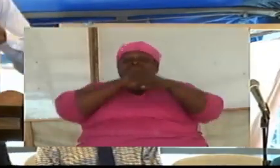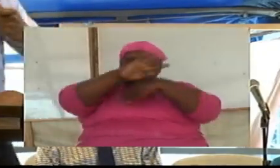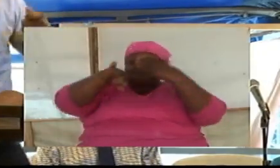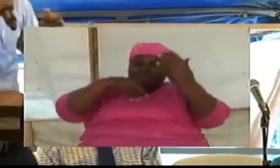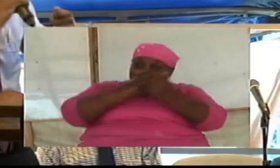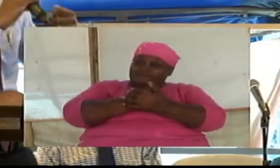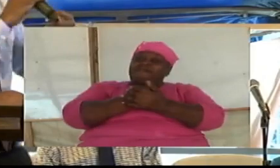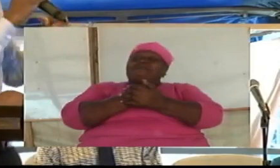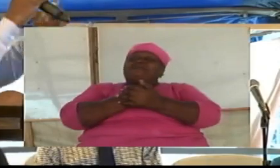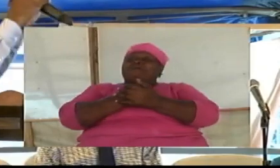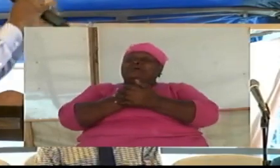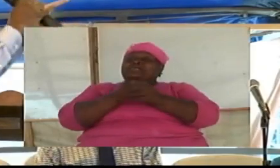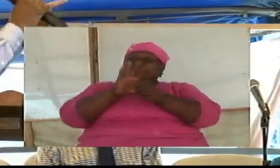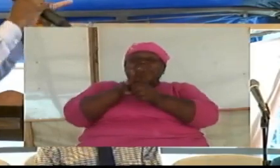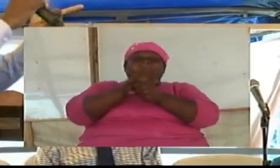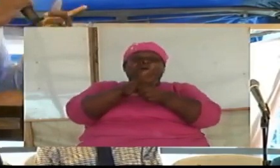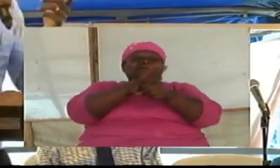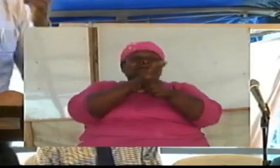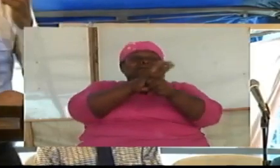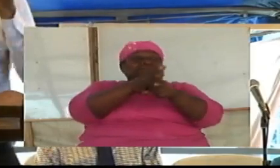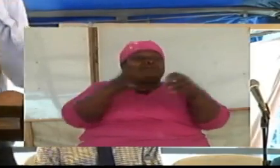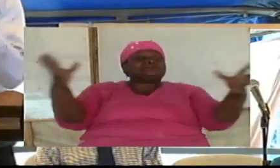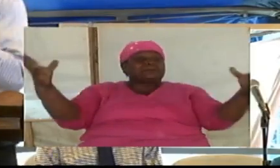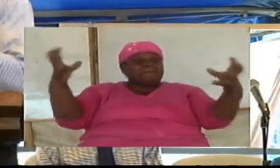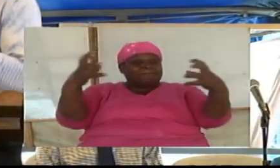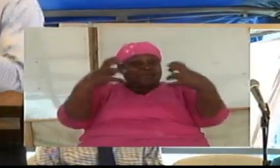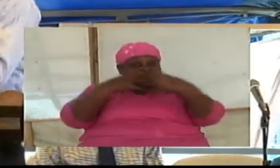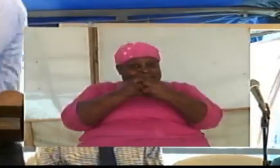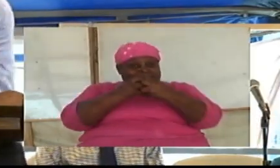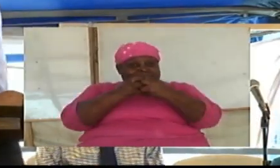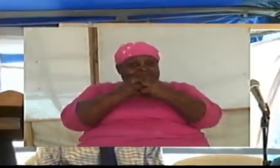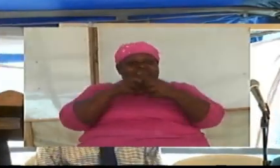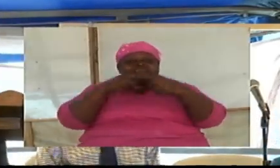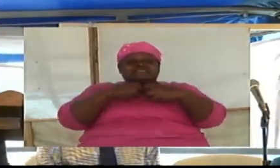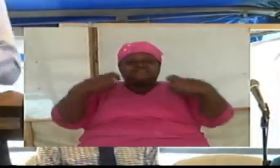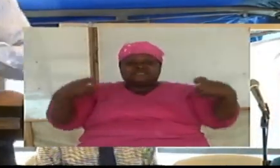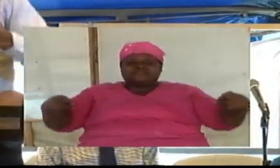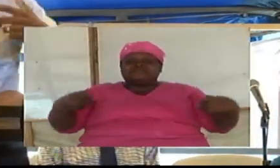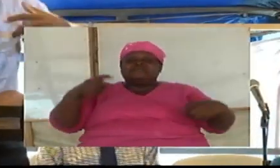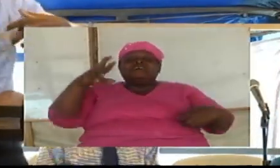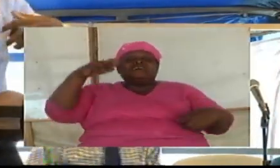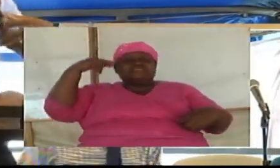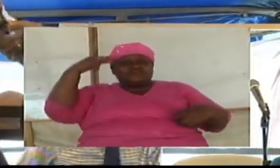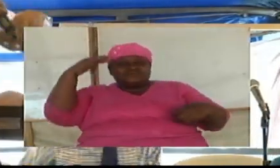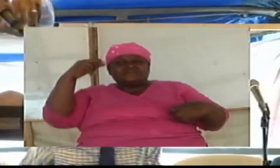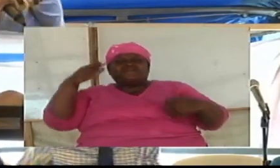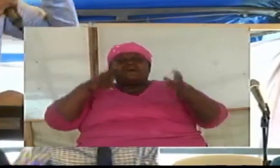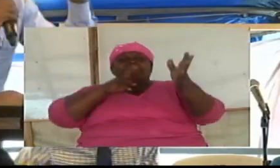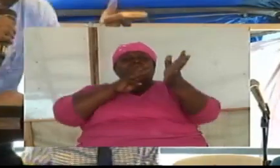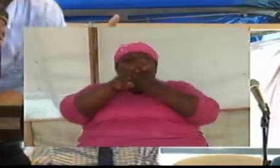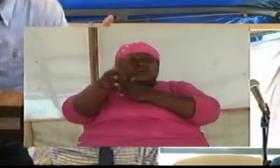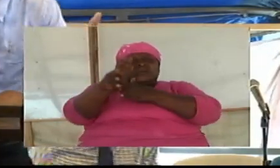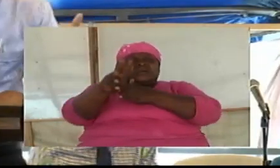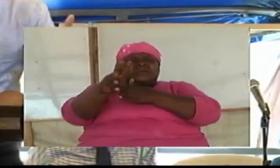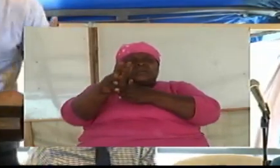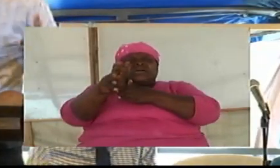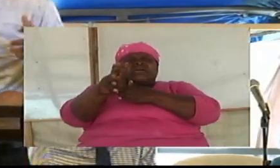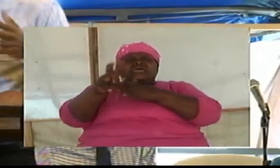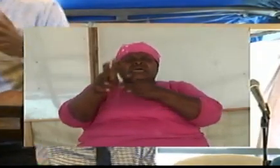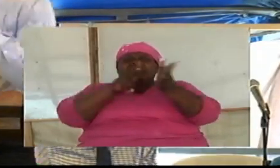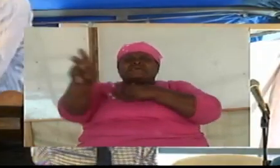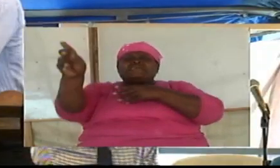combined. Praise the Lord Jesus. Sin is the reason for murders. It is what influences suicides